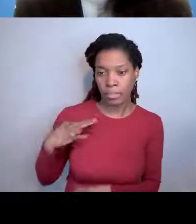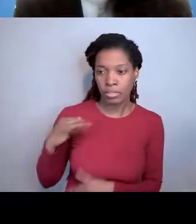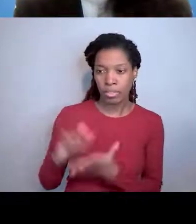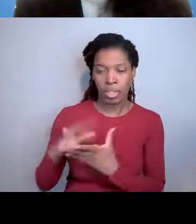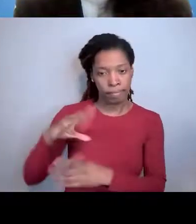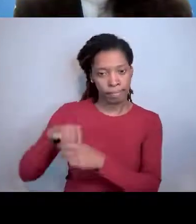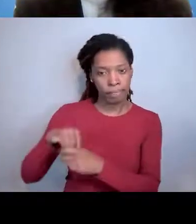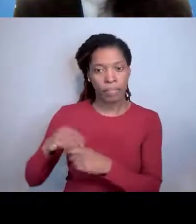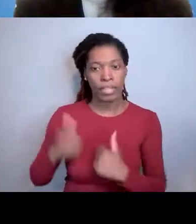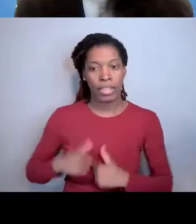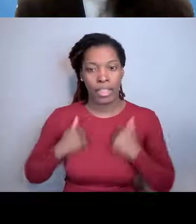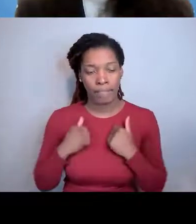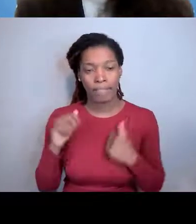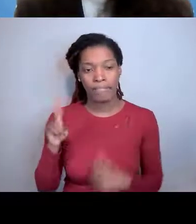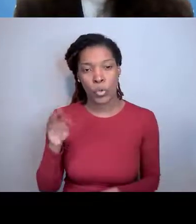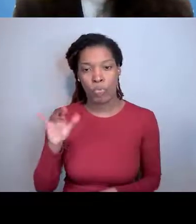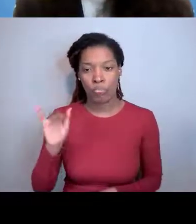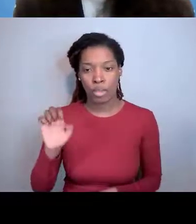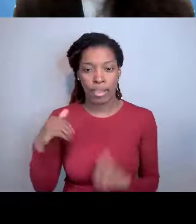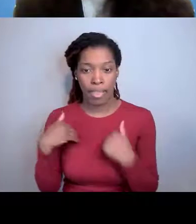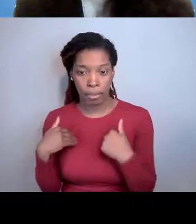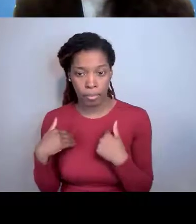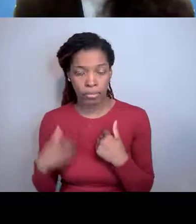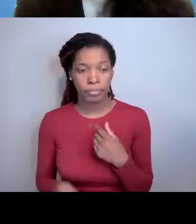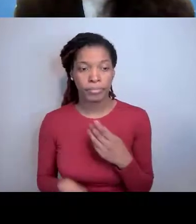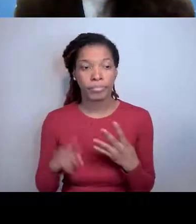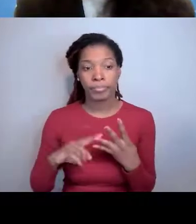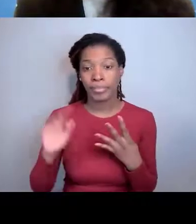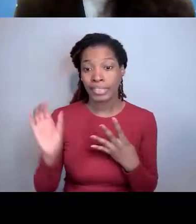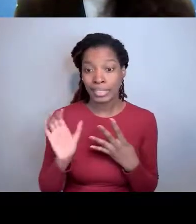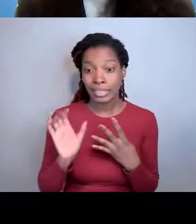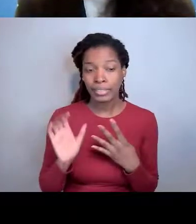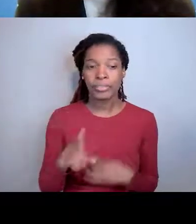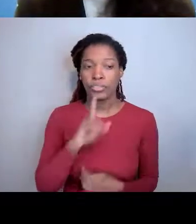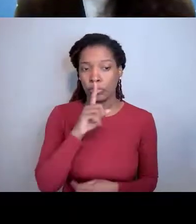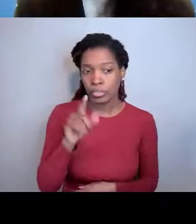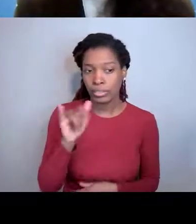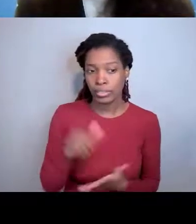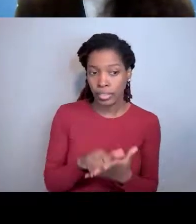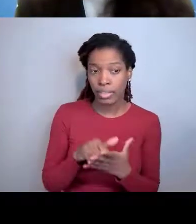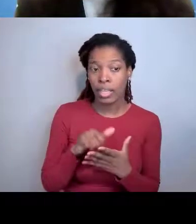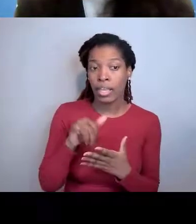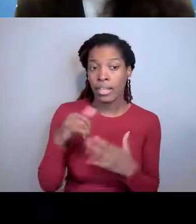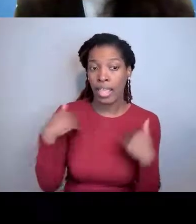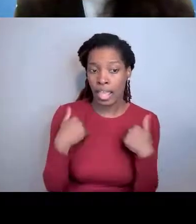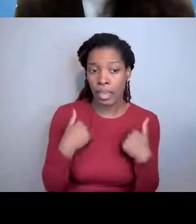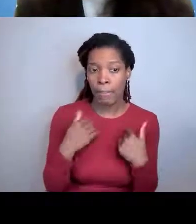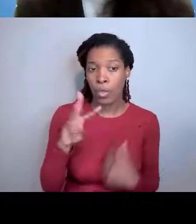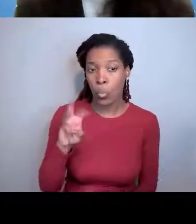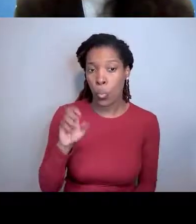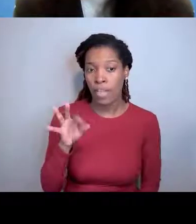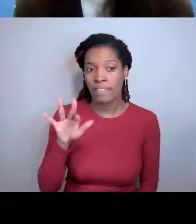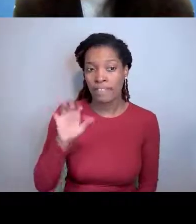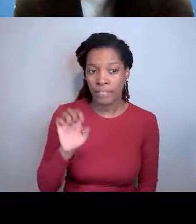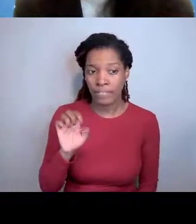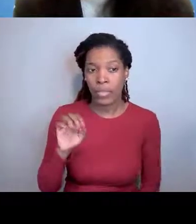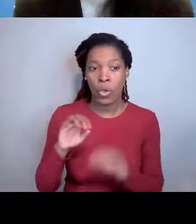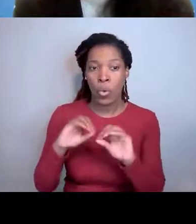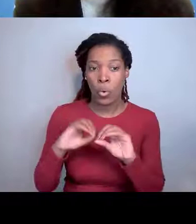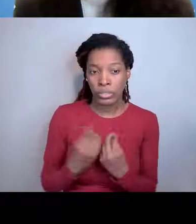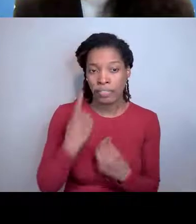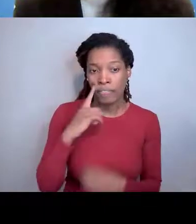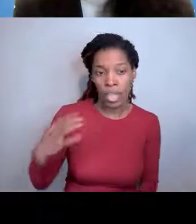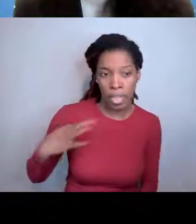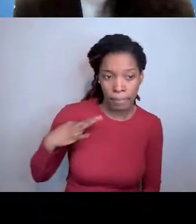vertebrate animals? C, an animal welfare assurance for the applicant organization and all